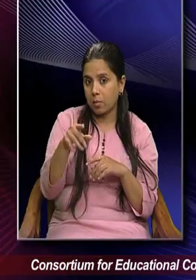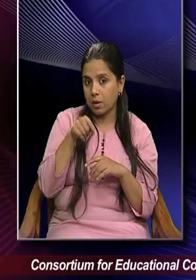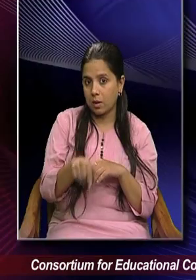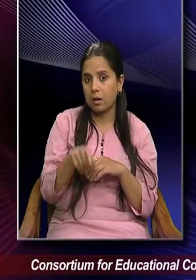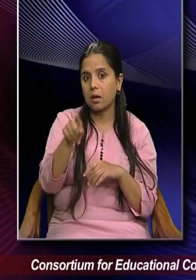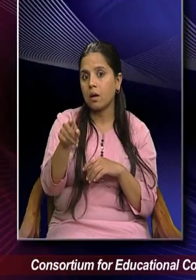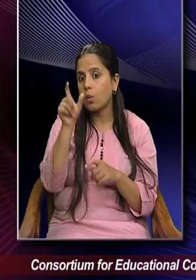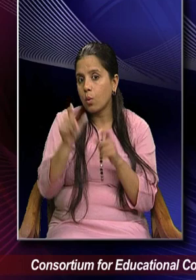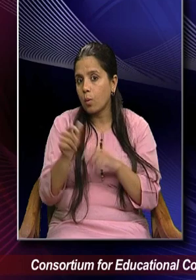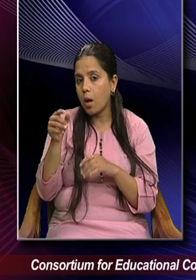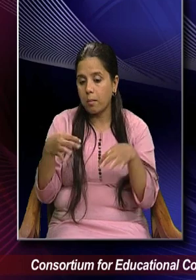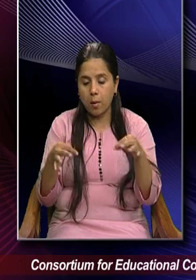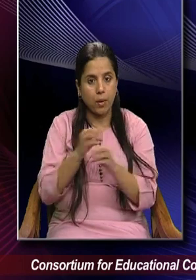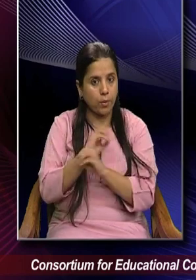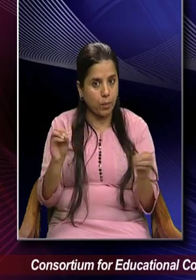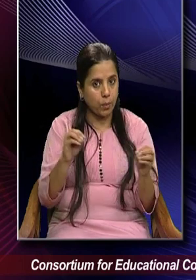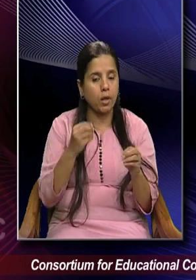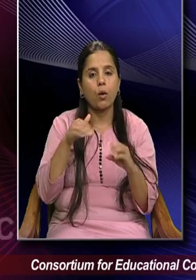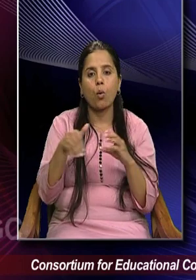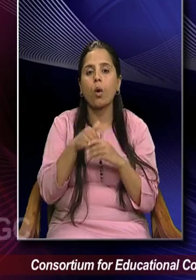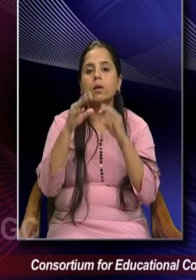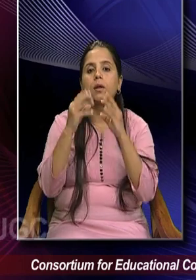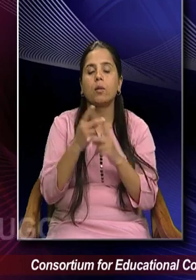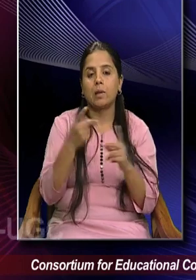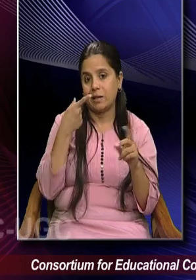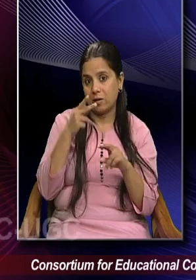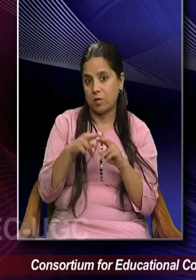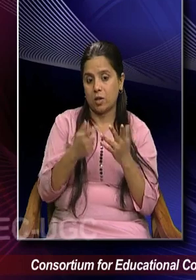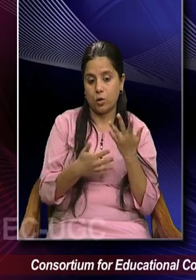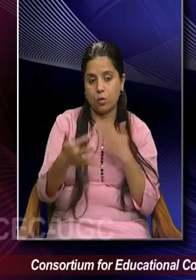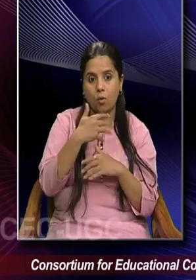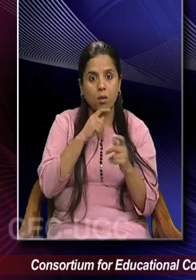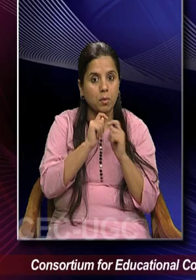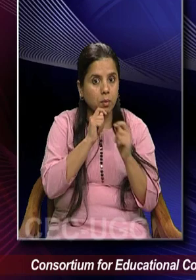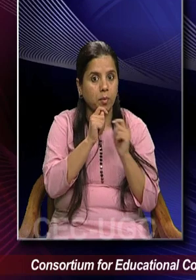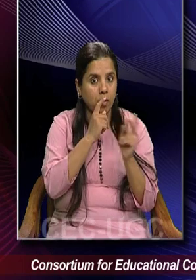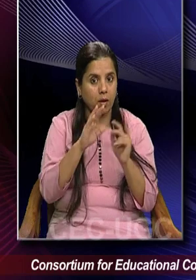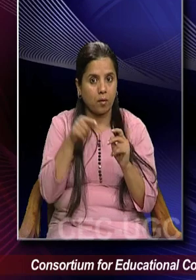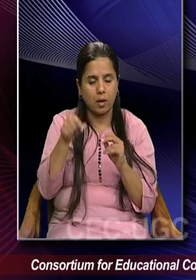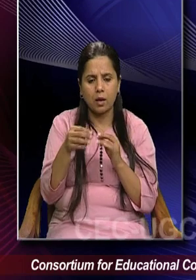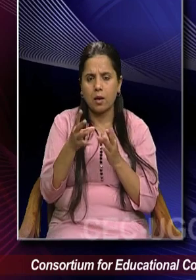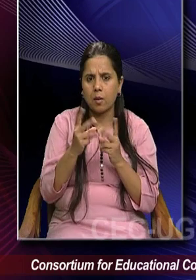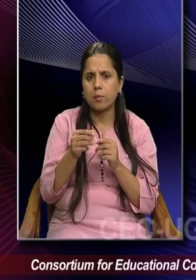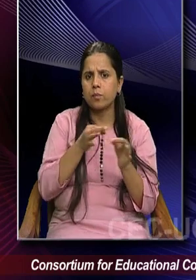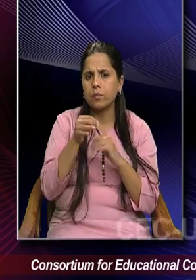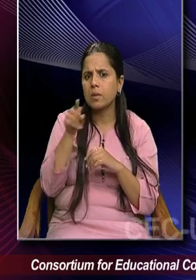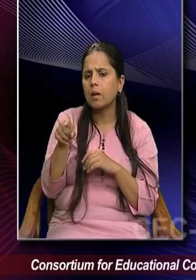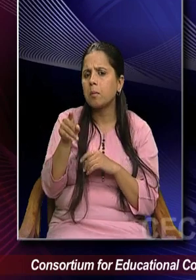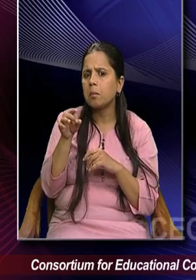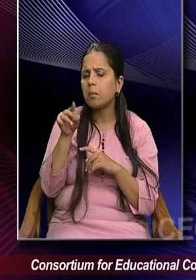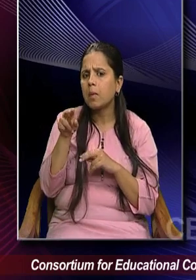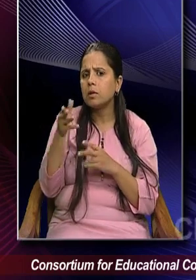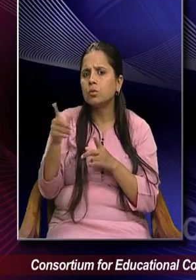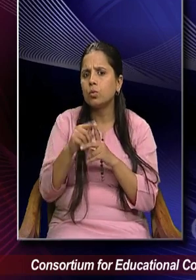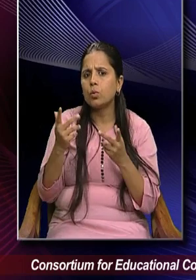proper papers. Contextualize numbers. If reporting on numbers, explain what they represent and